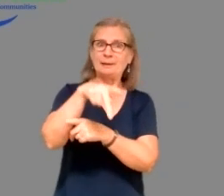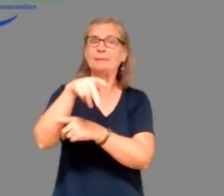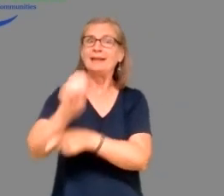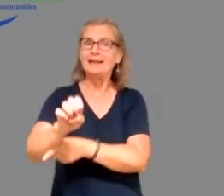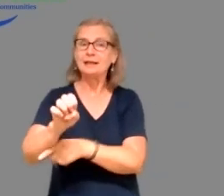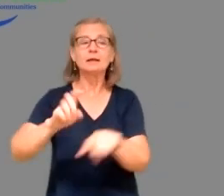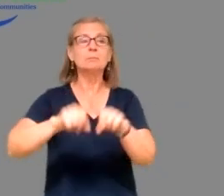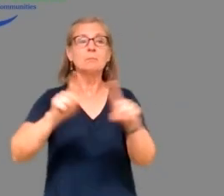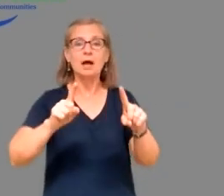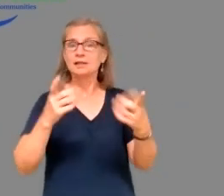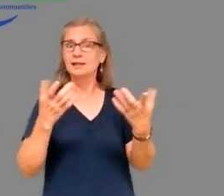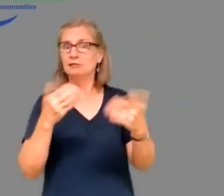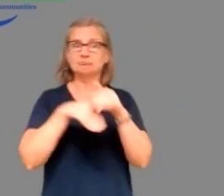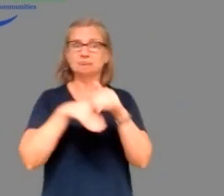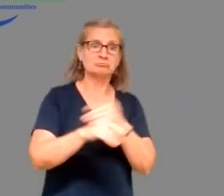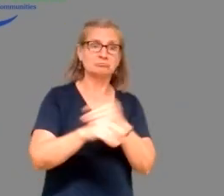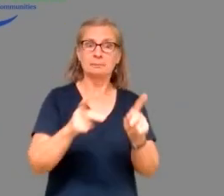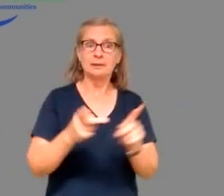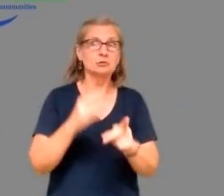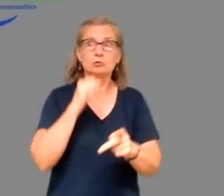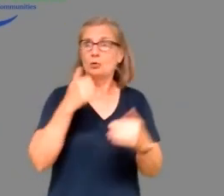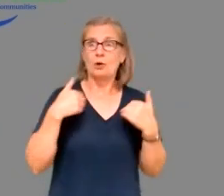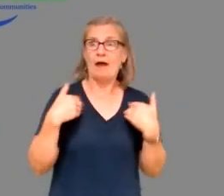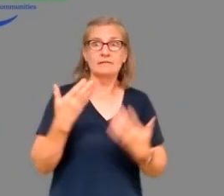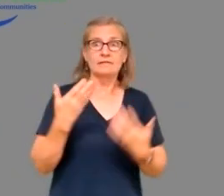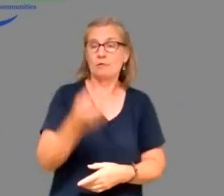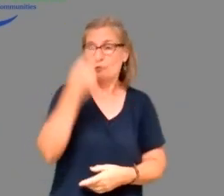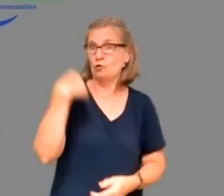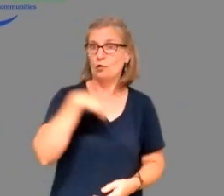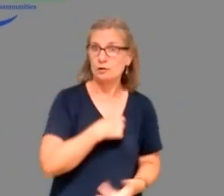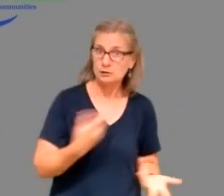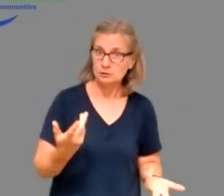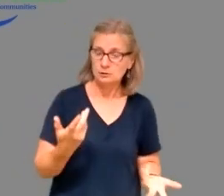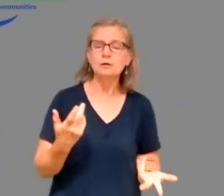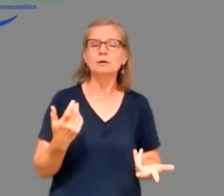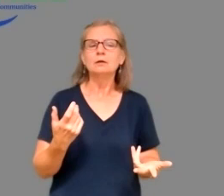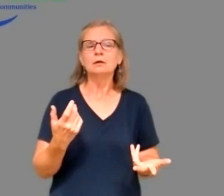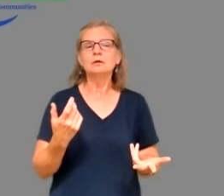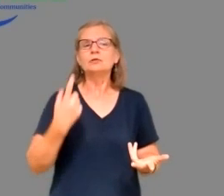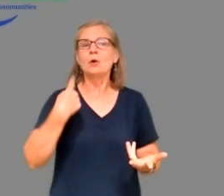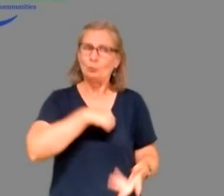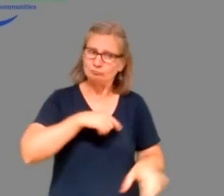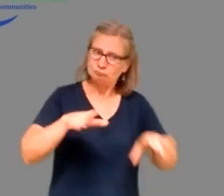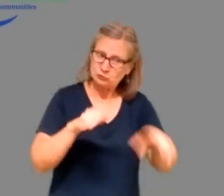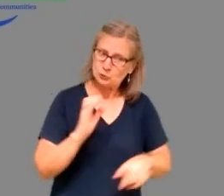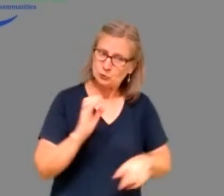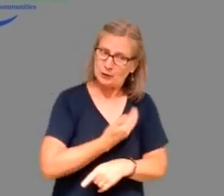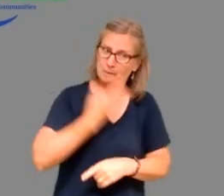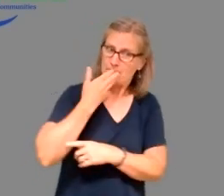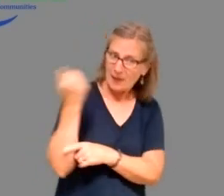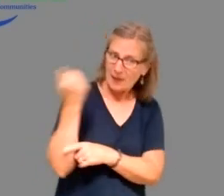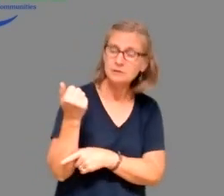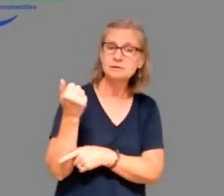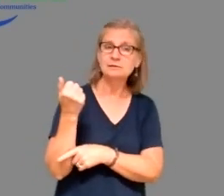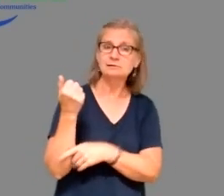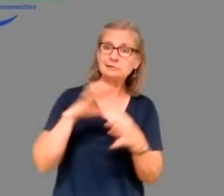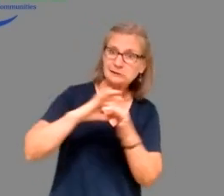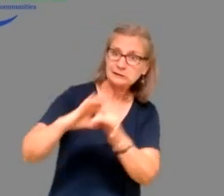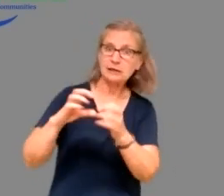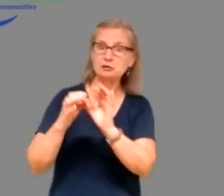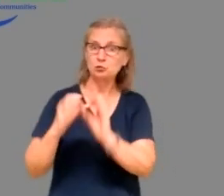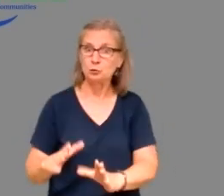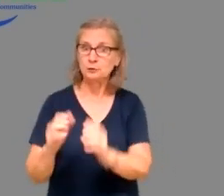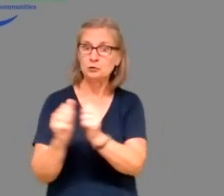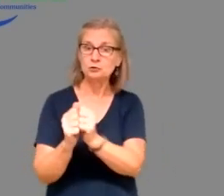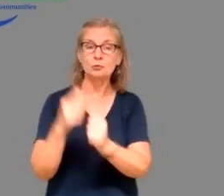Because this is a concern, we've heard that many interpreters, we've been doing our best to connect interpreters with resources where they